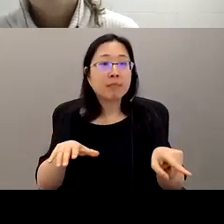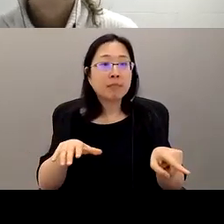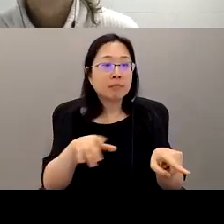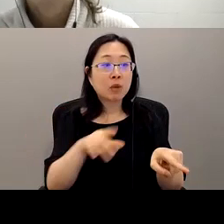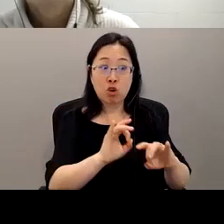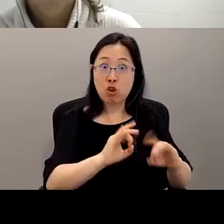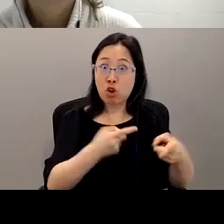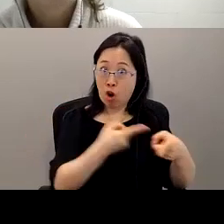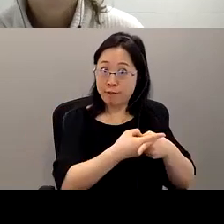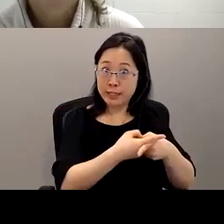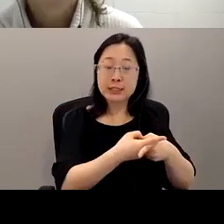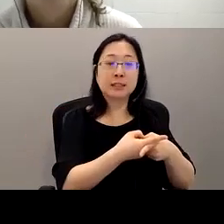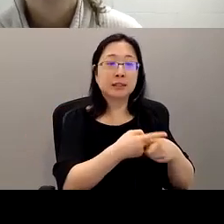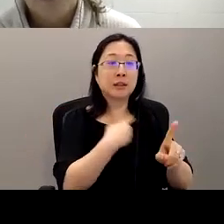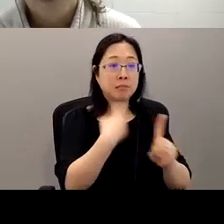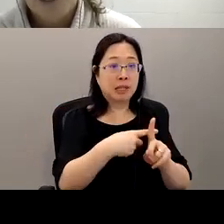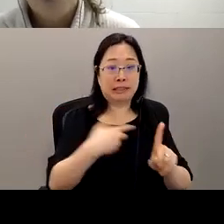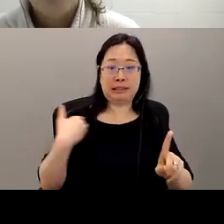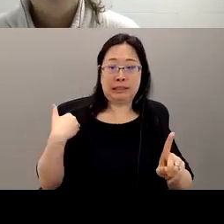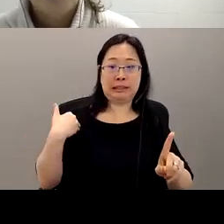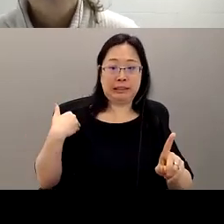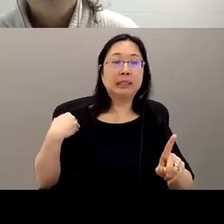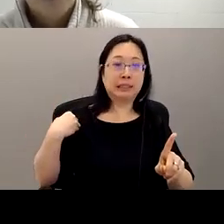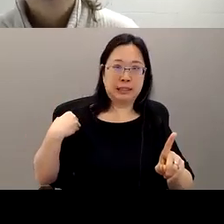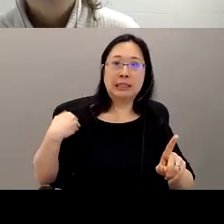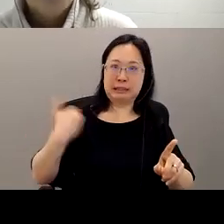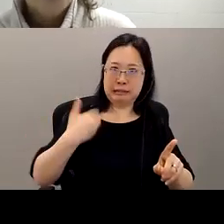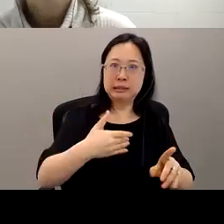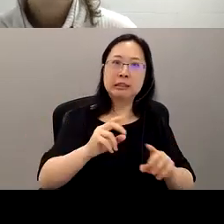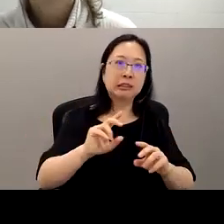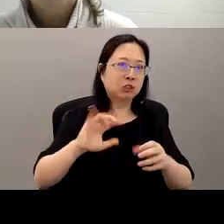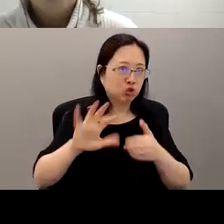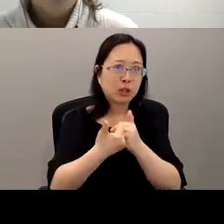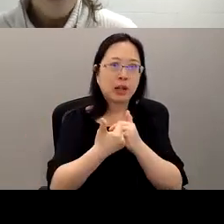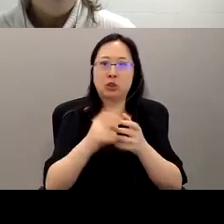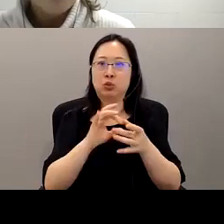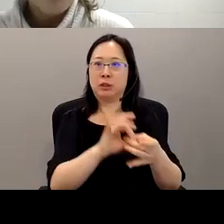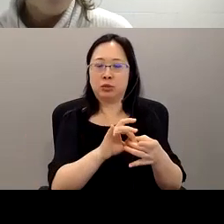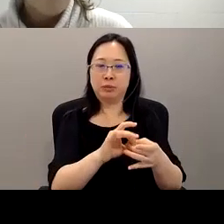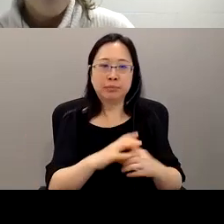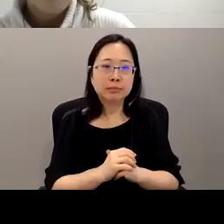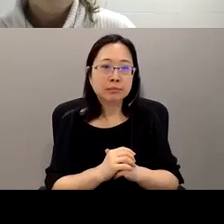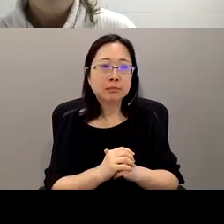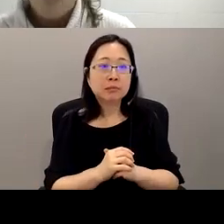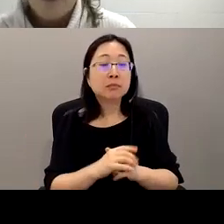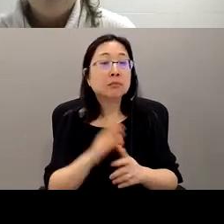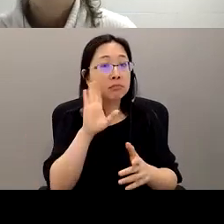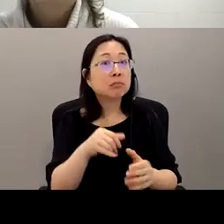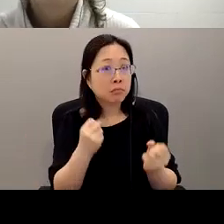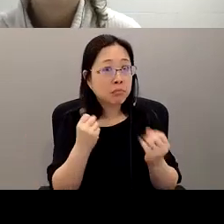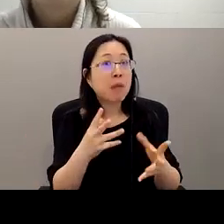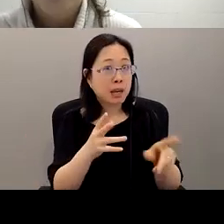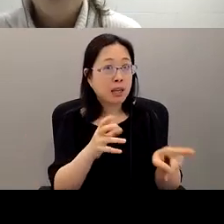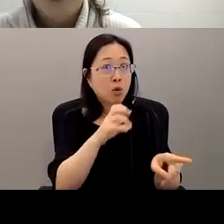conflict and historically difficult relationships. She knew that most of the older adults that she met did not wish